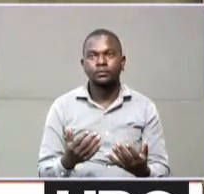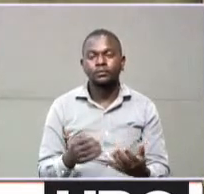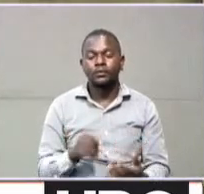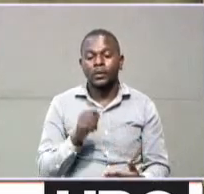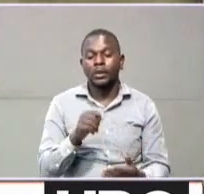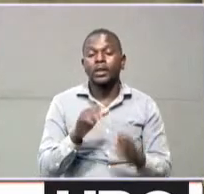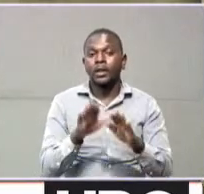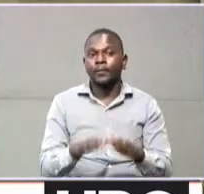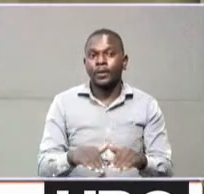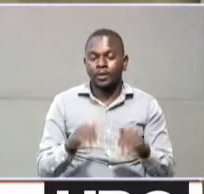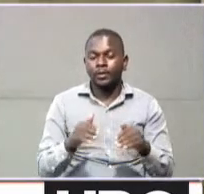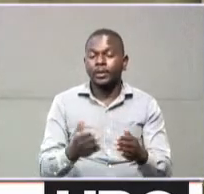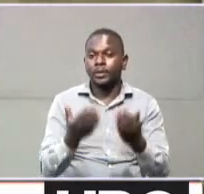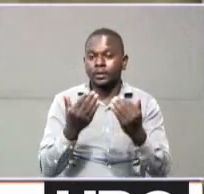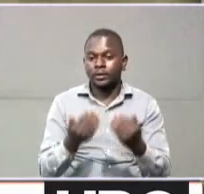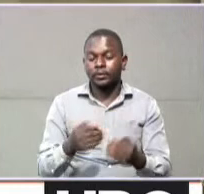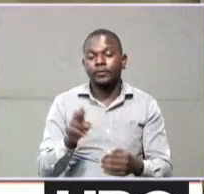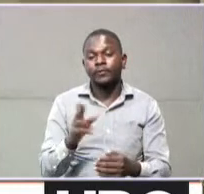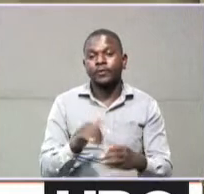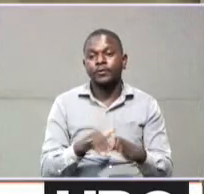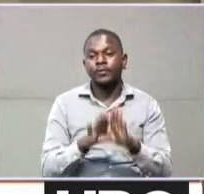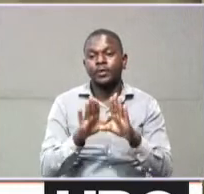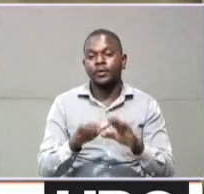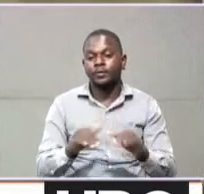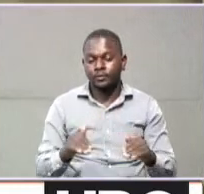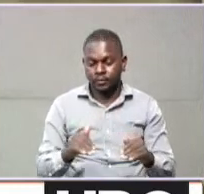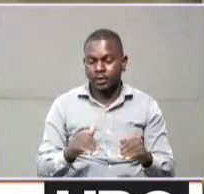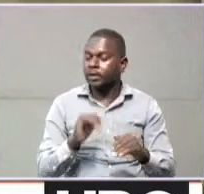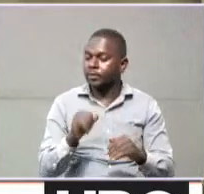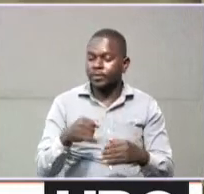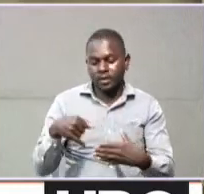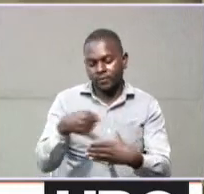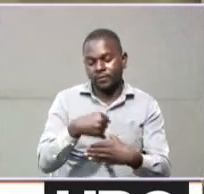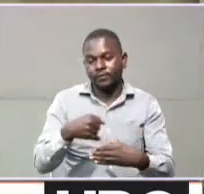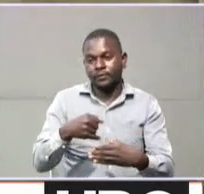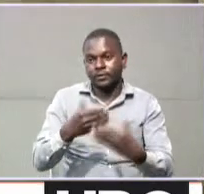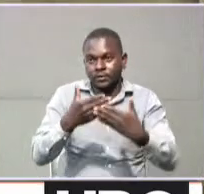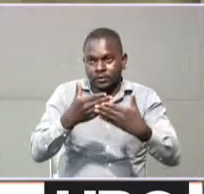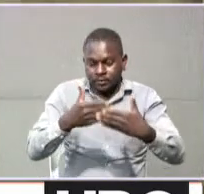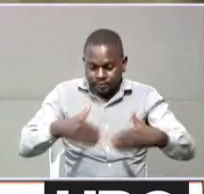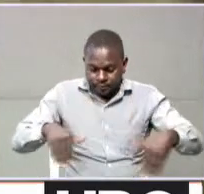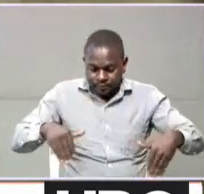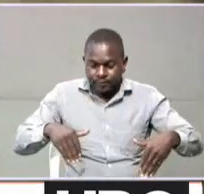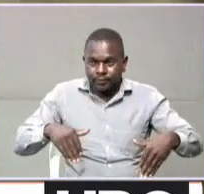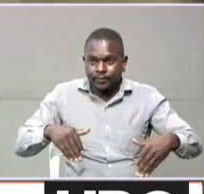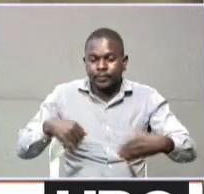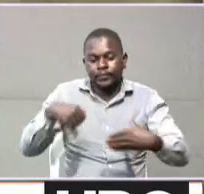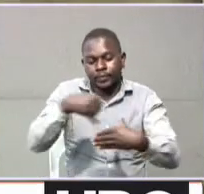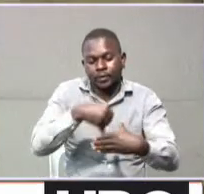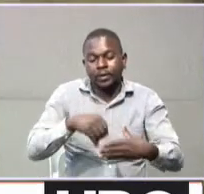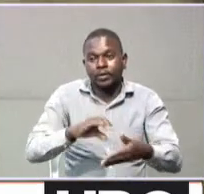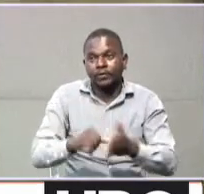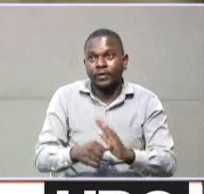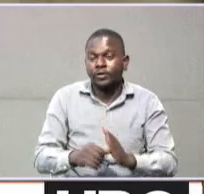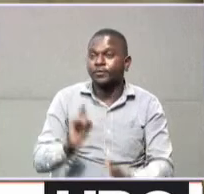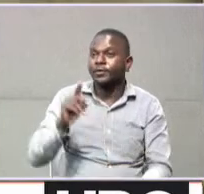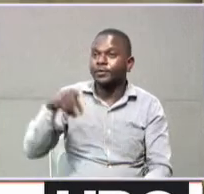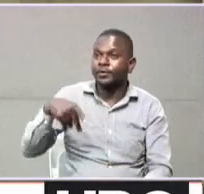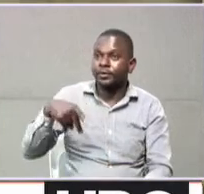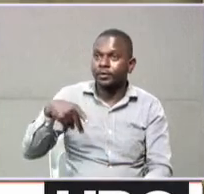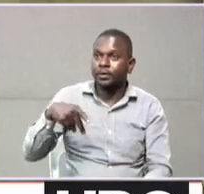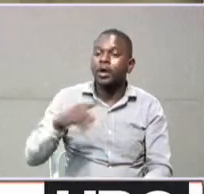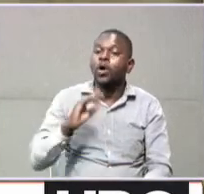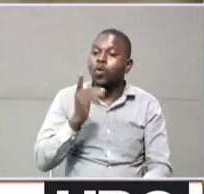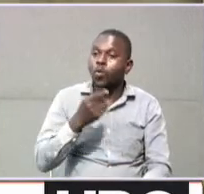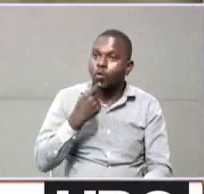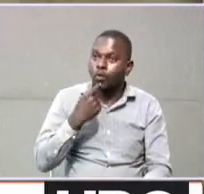this house there are four colleagues cannot involve itself into the internal affairs of dp of